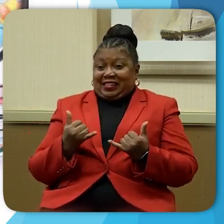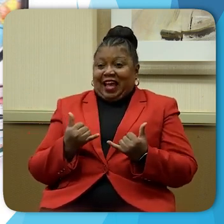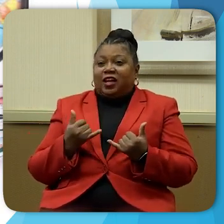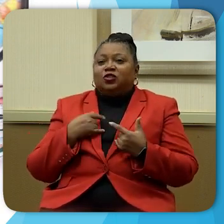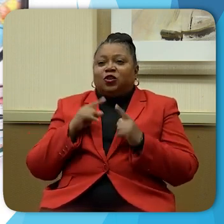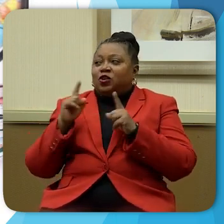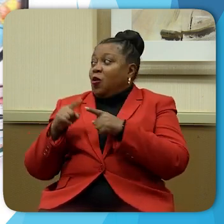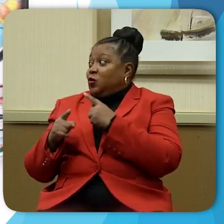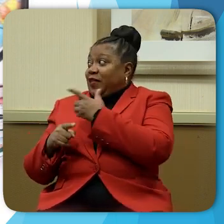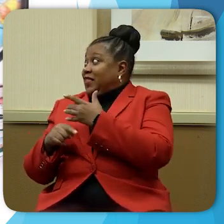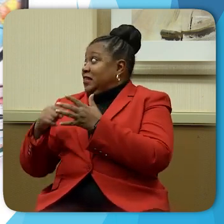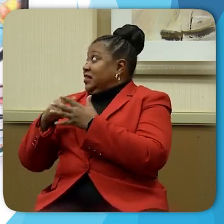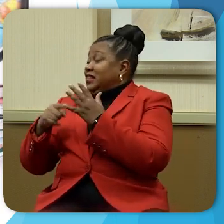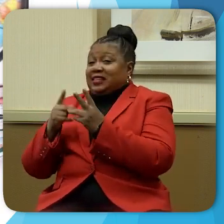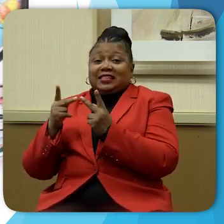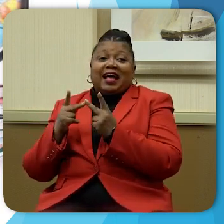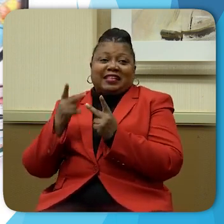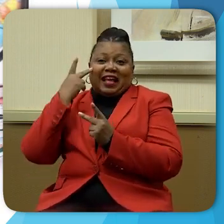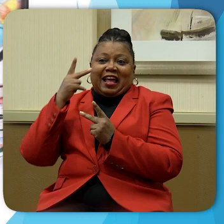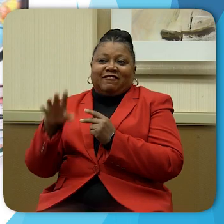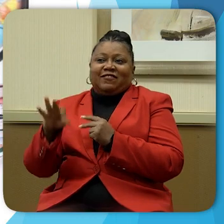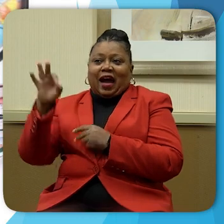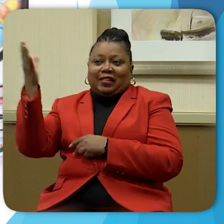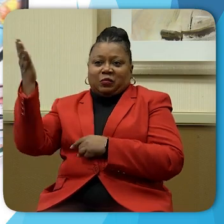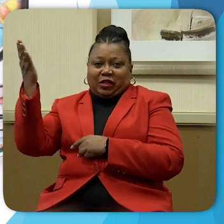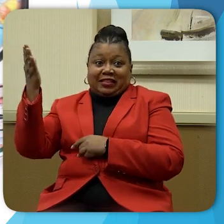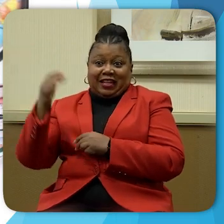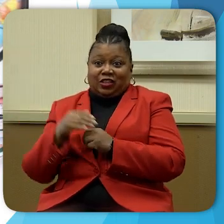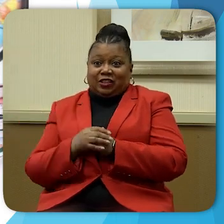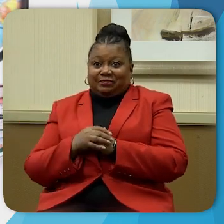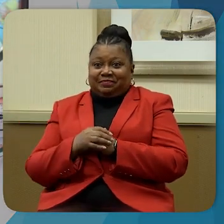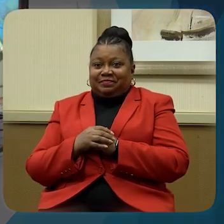welcome. You can go to these sites and see the presentation.